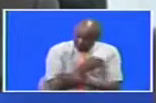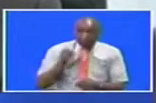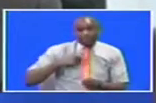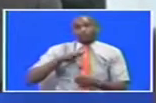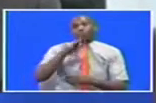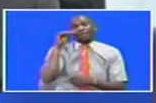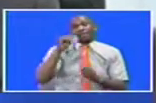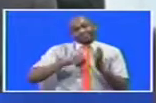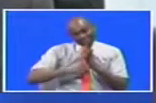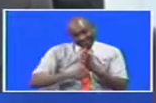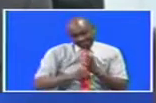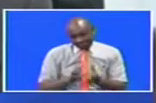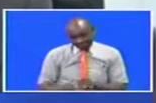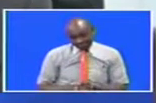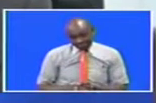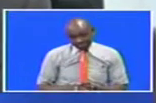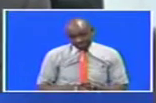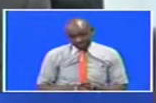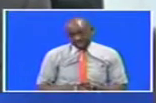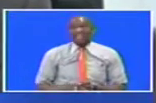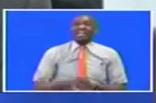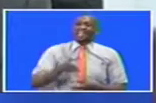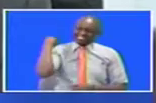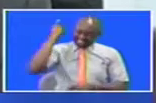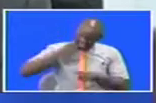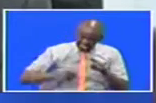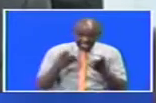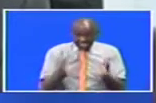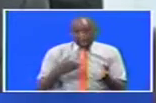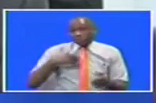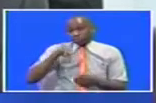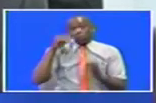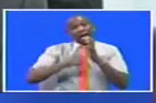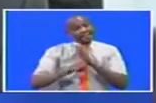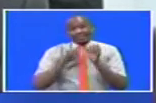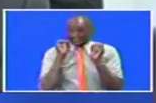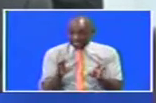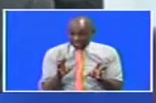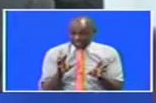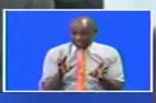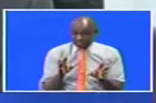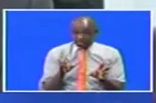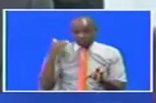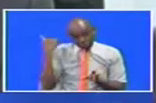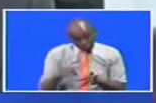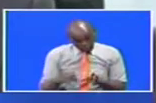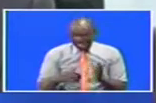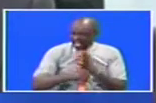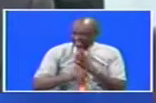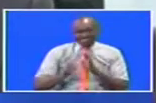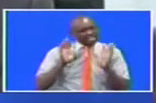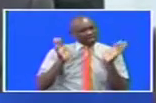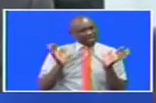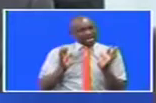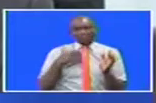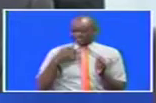1988 to December last year. The whole of last year, we never took any IDs from anybody. We stopped taking IDs as a collateral